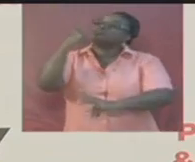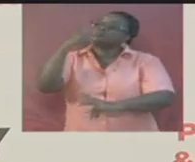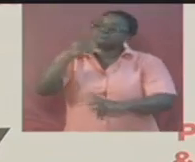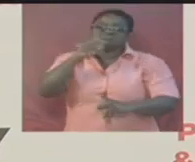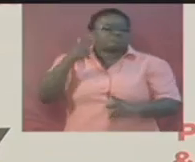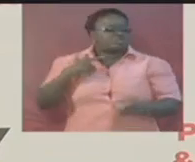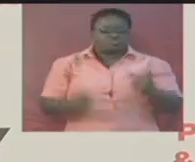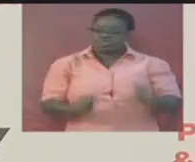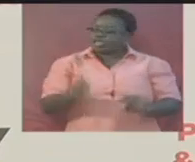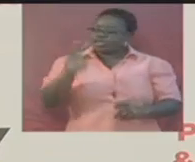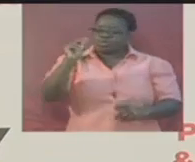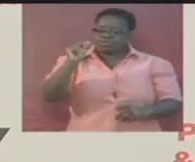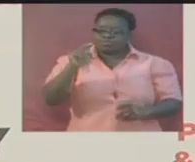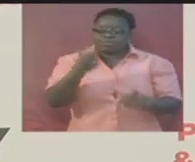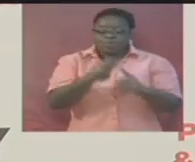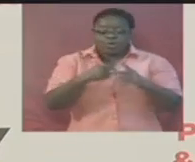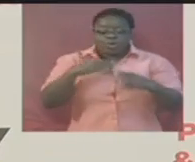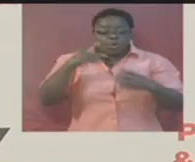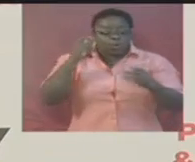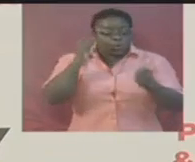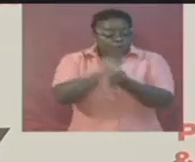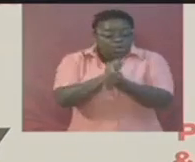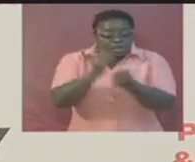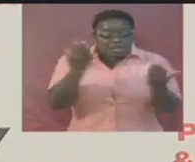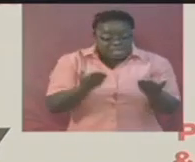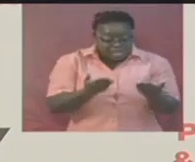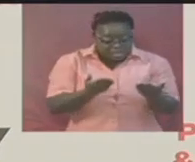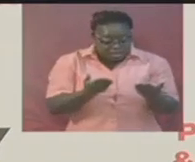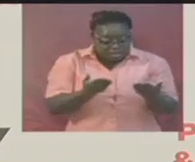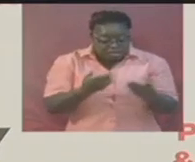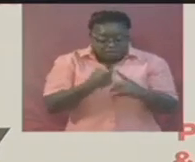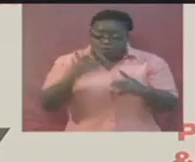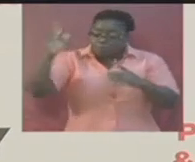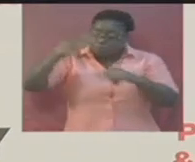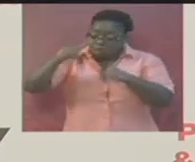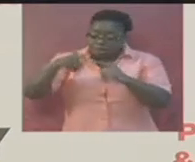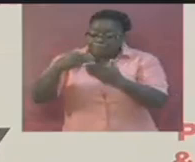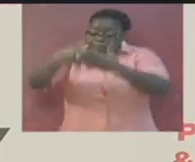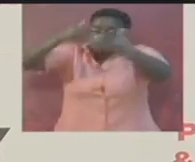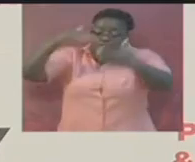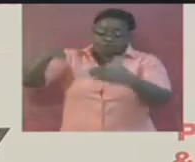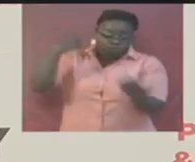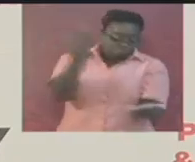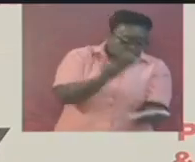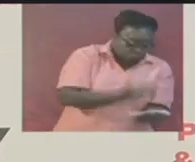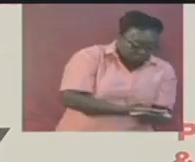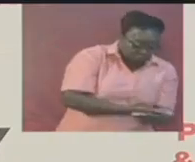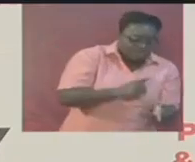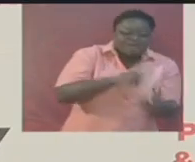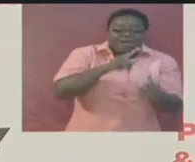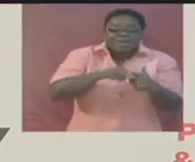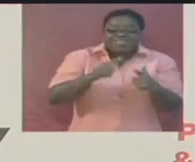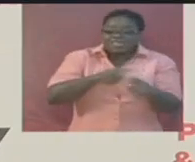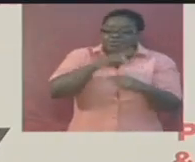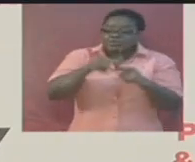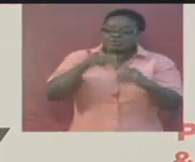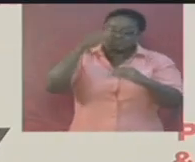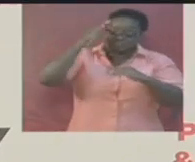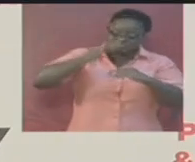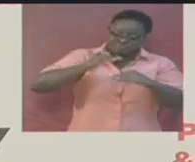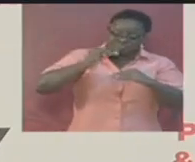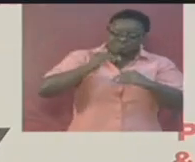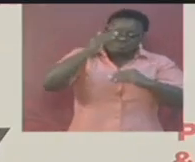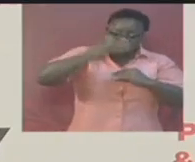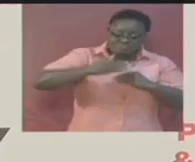from pre-arrival all the way to administration in our national vaccine plan. So there's a full plan that actually goes through step by step what